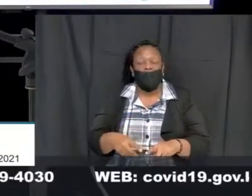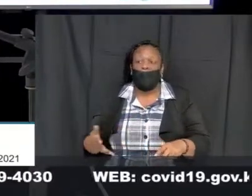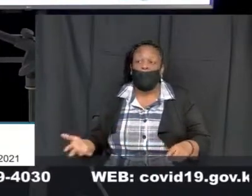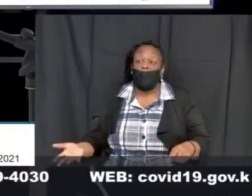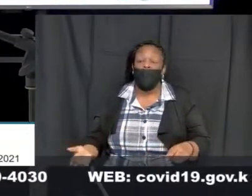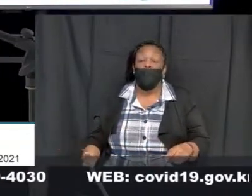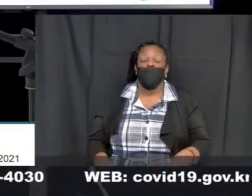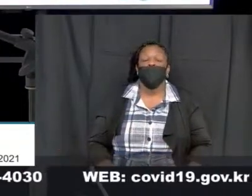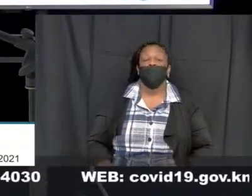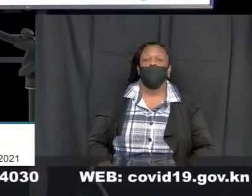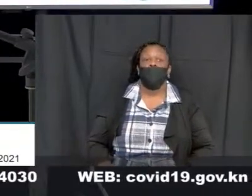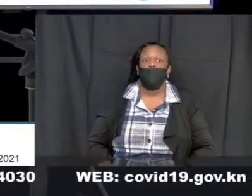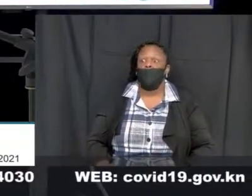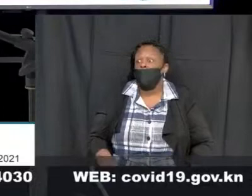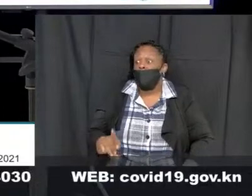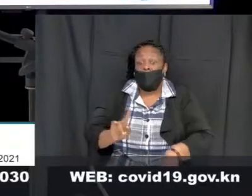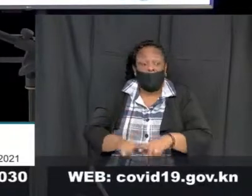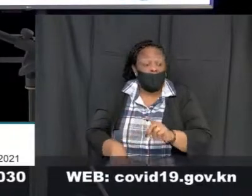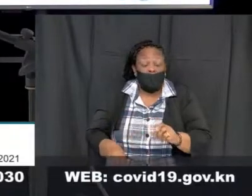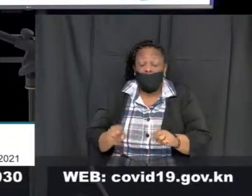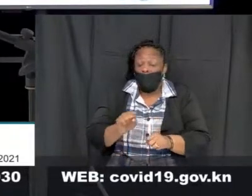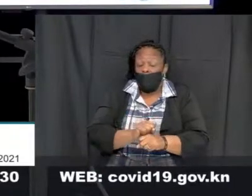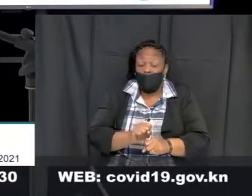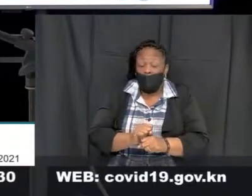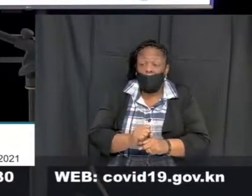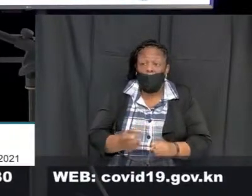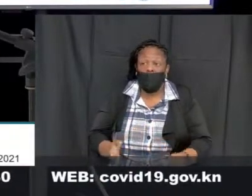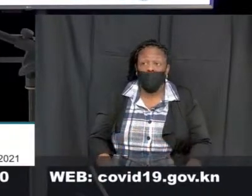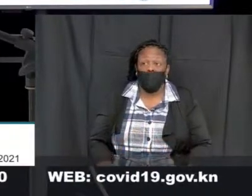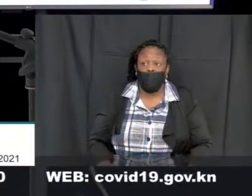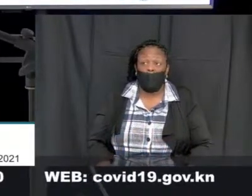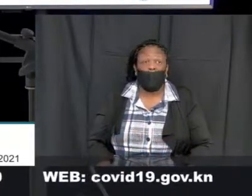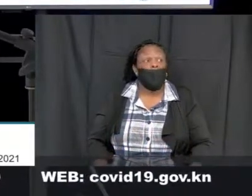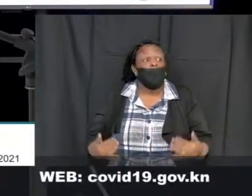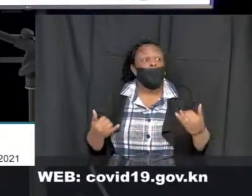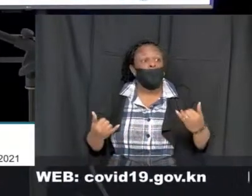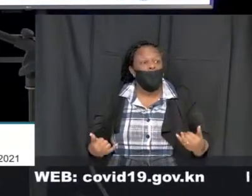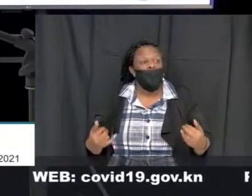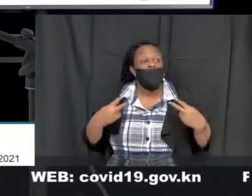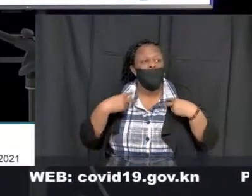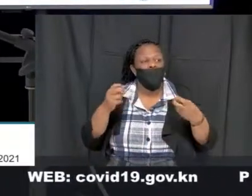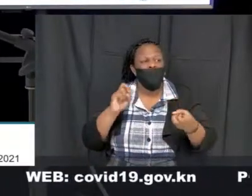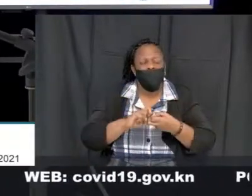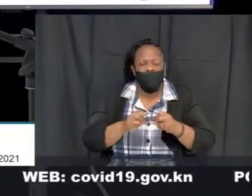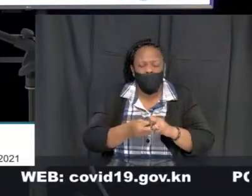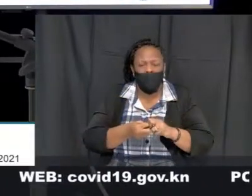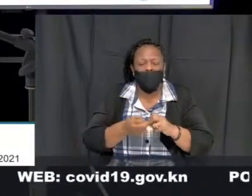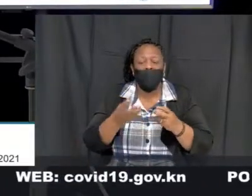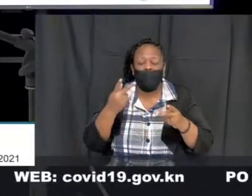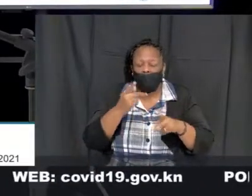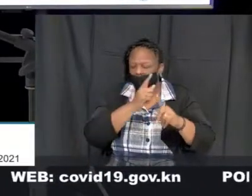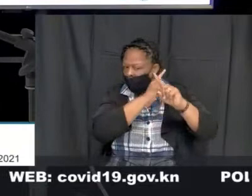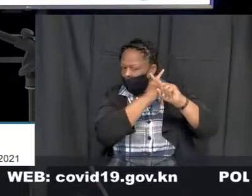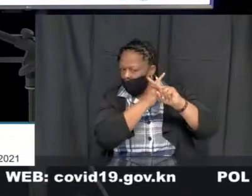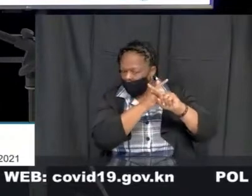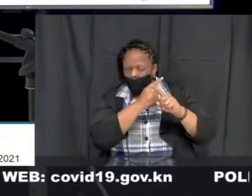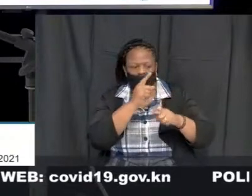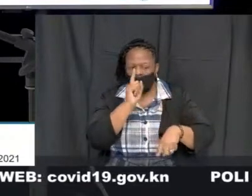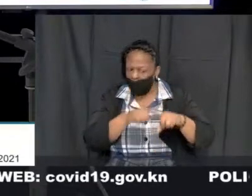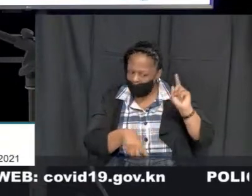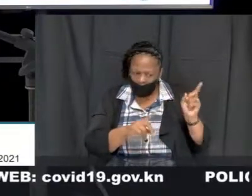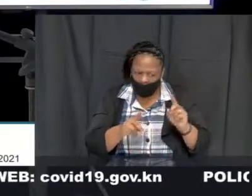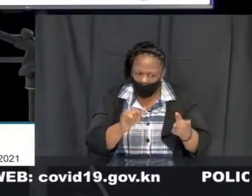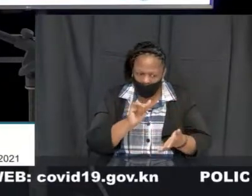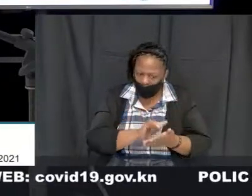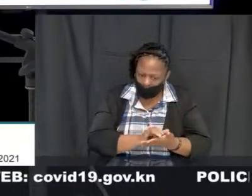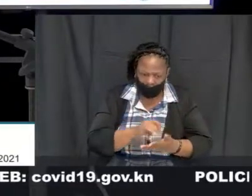these individuals are basically now having challenges because they have many restrictions. Let's take a